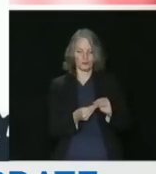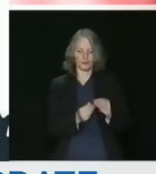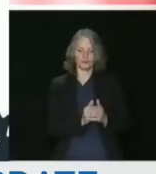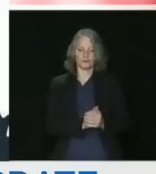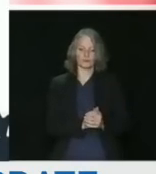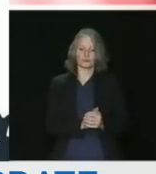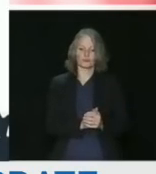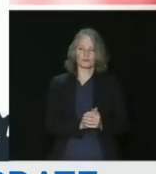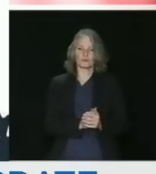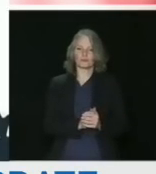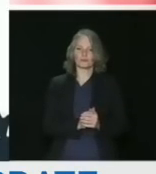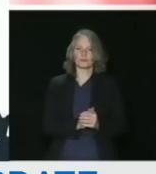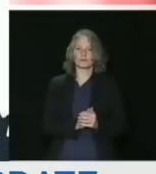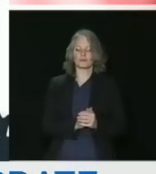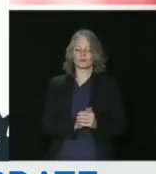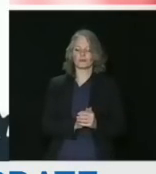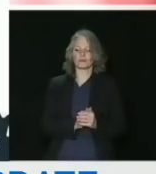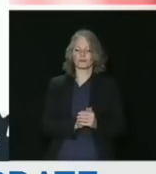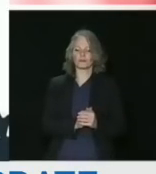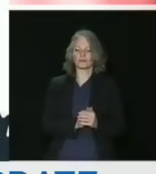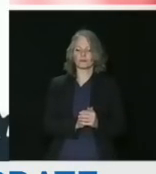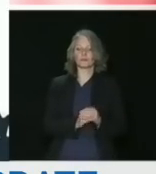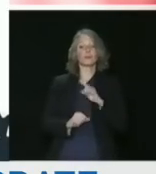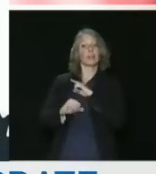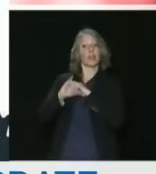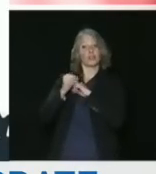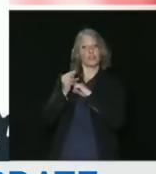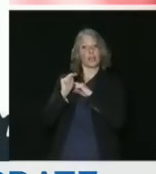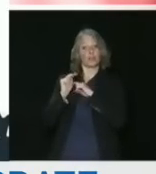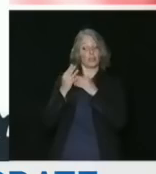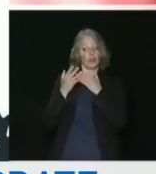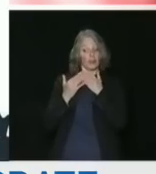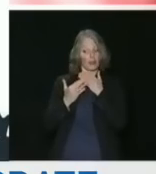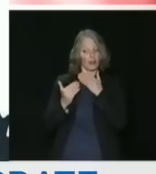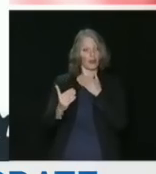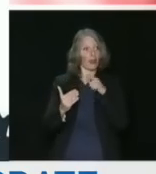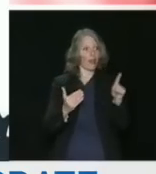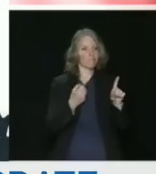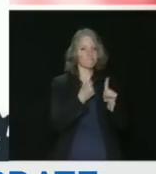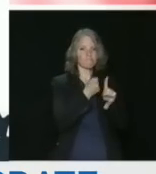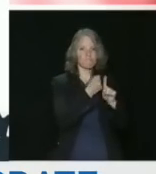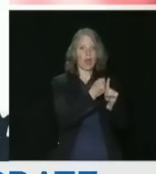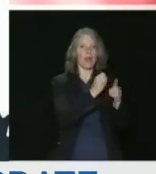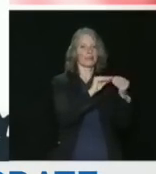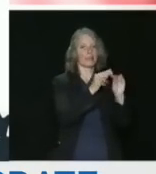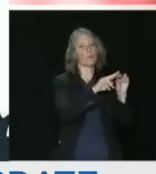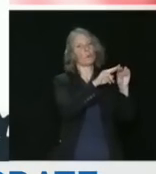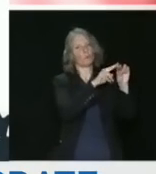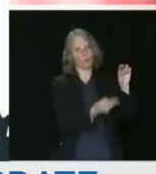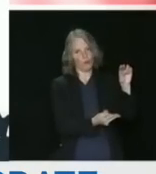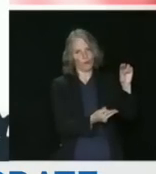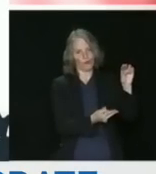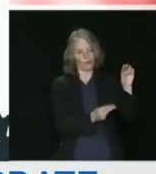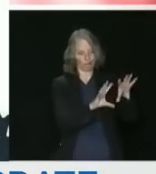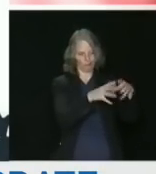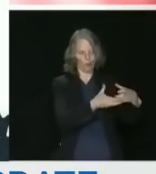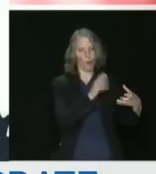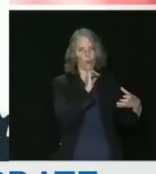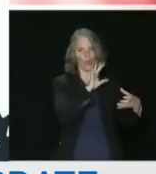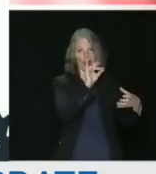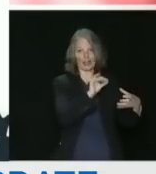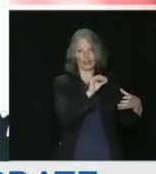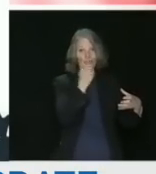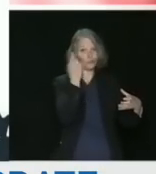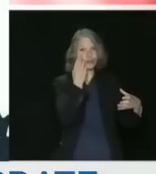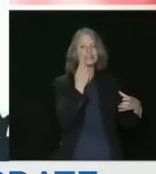groups. Since early January, incidence rates have declined dramatically among adults aged 80 years and